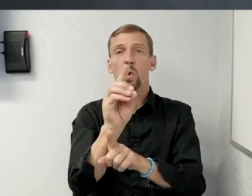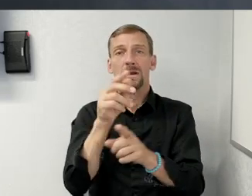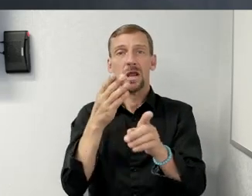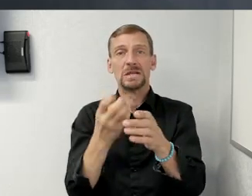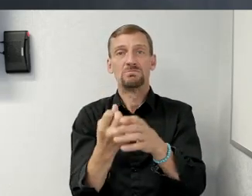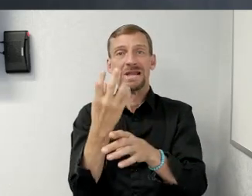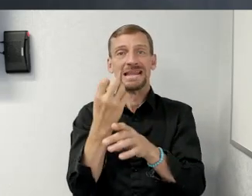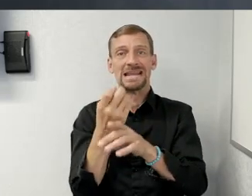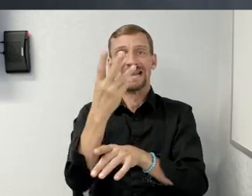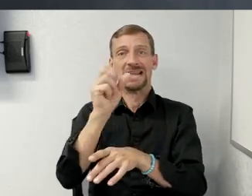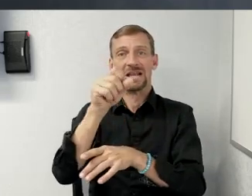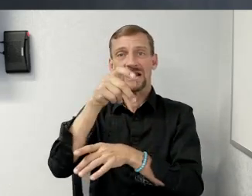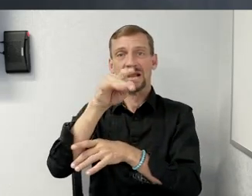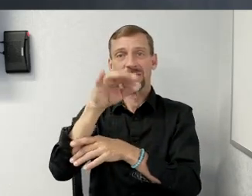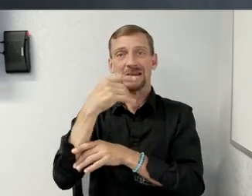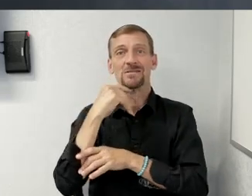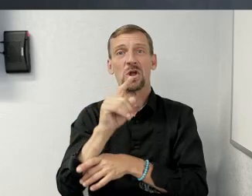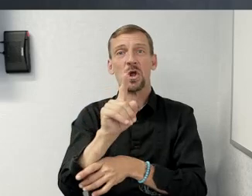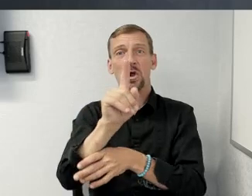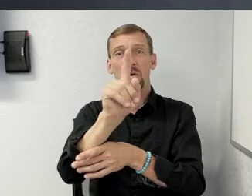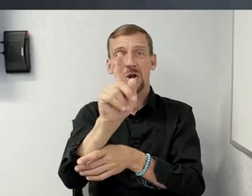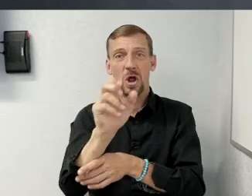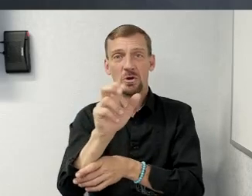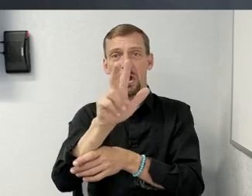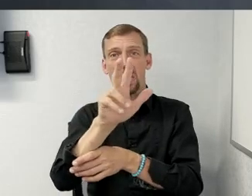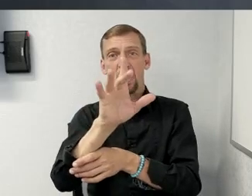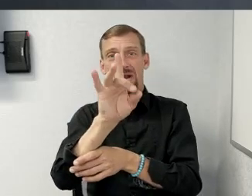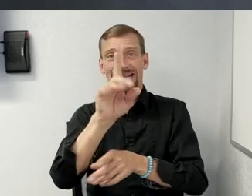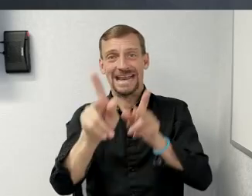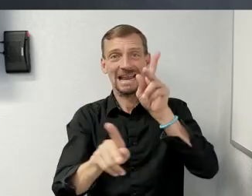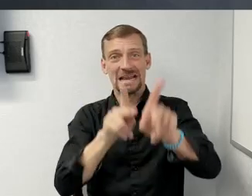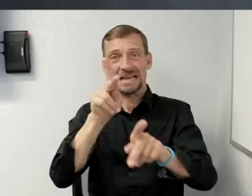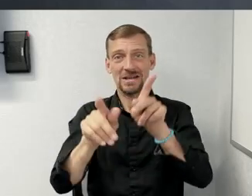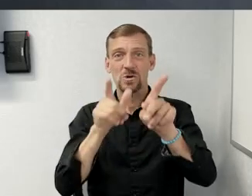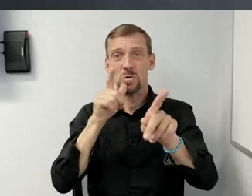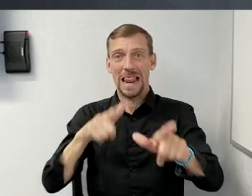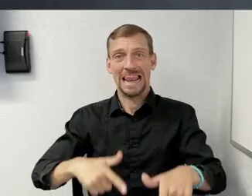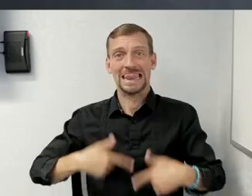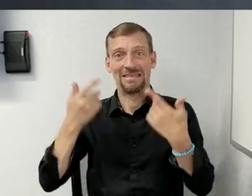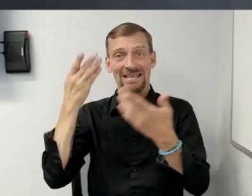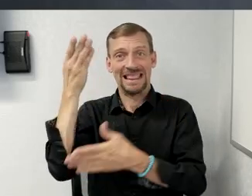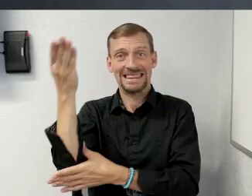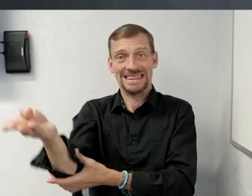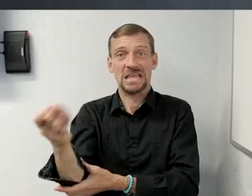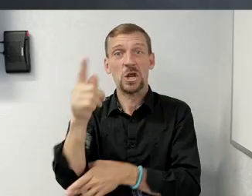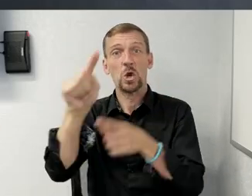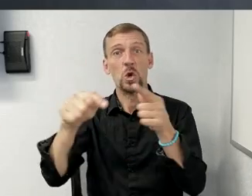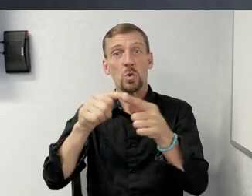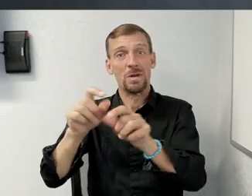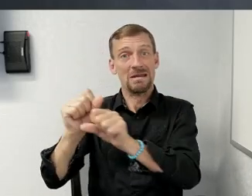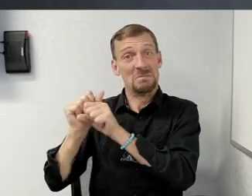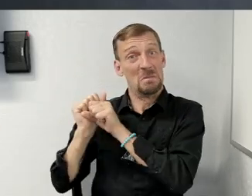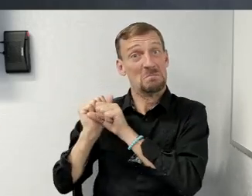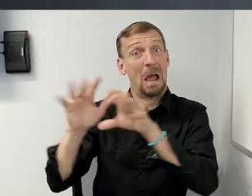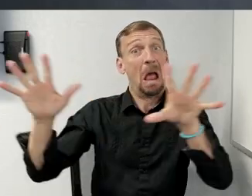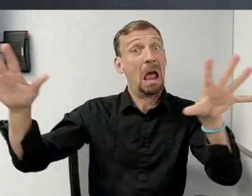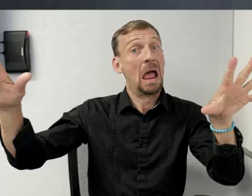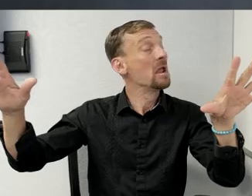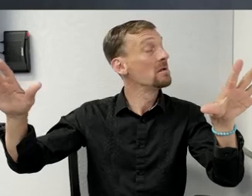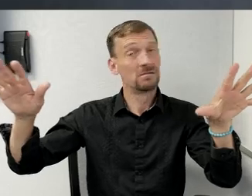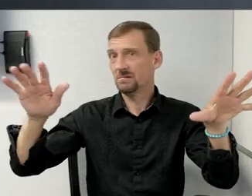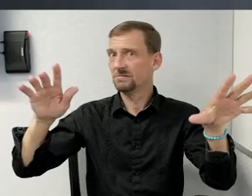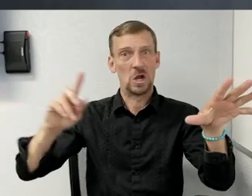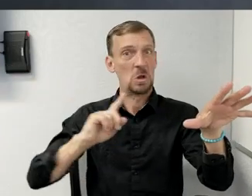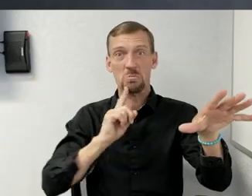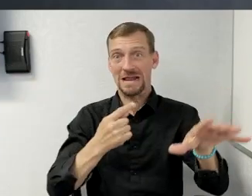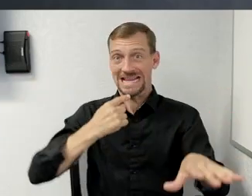had 138 residents that were living in the facility at the time of their outbreak. Virtually all of